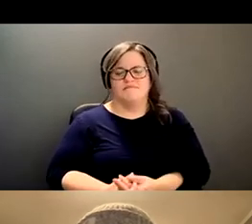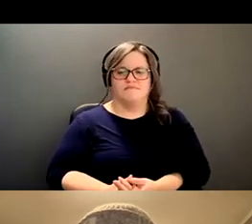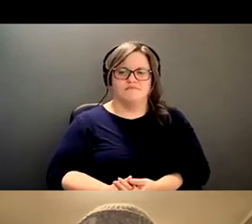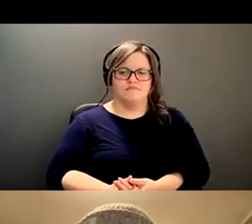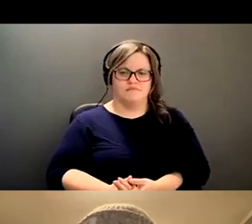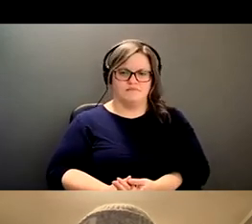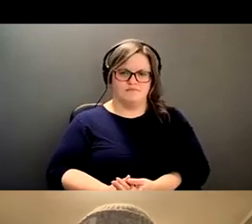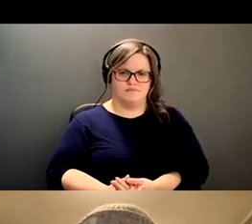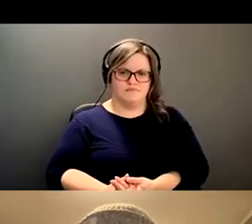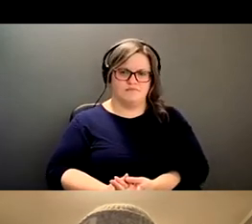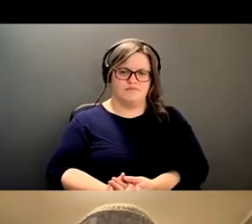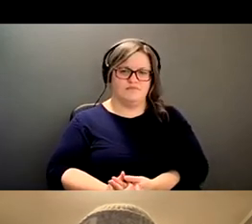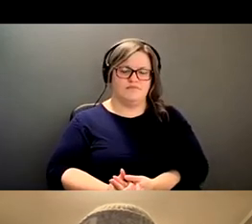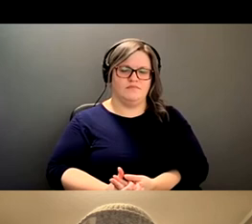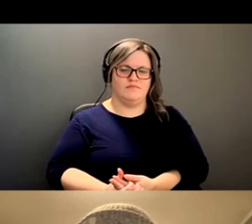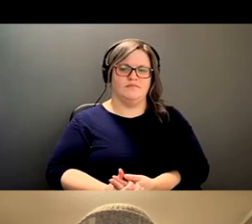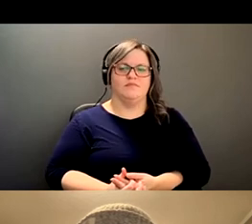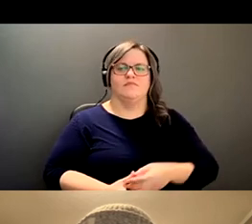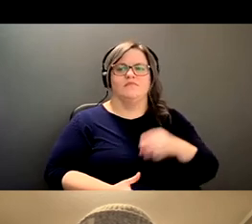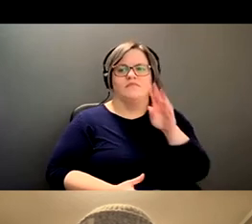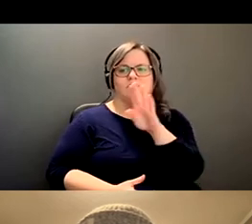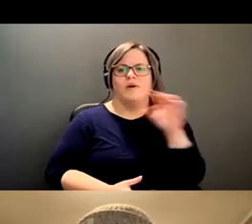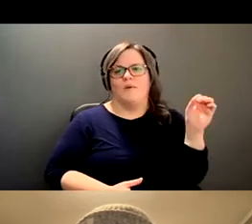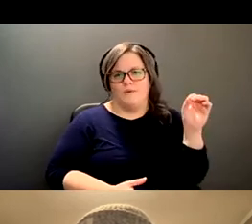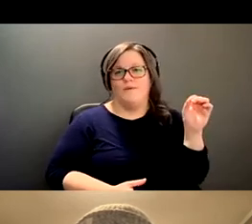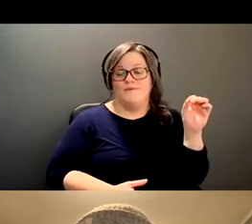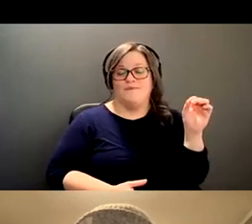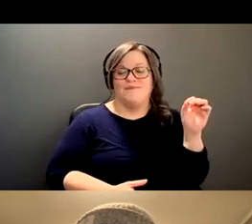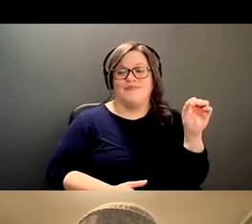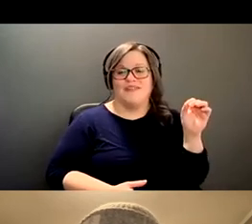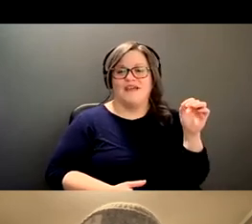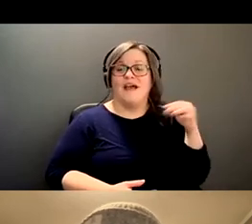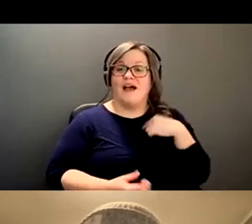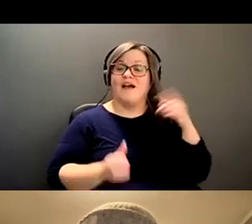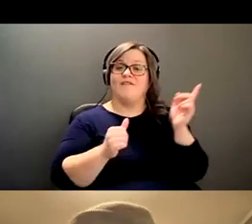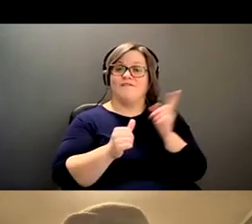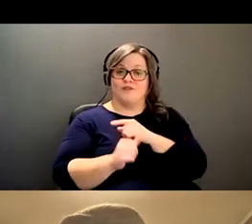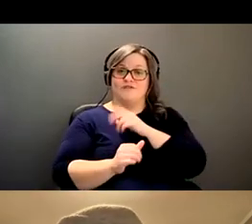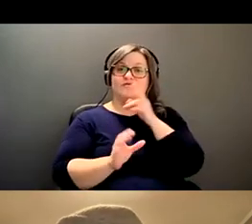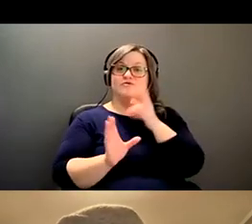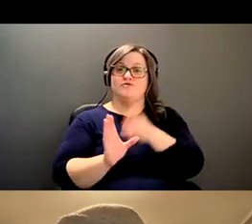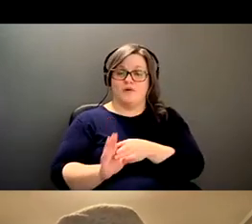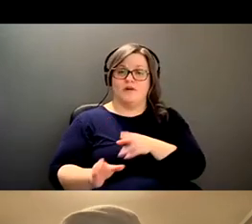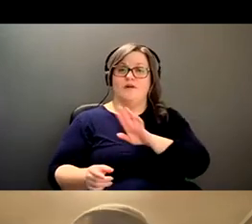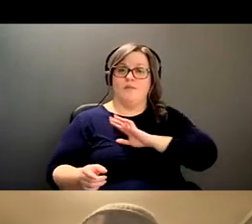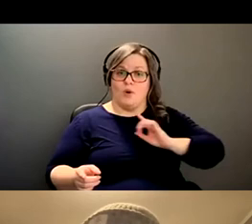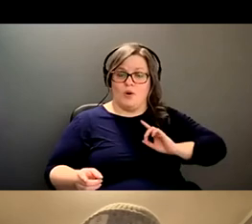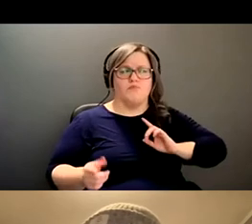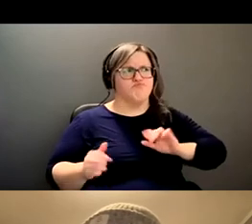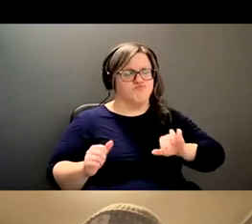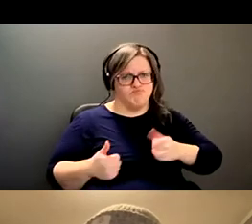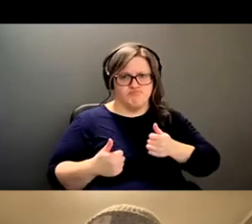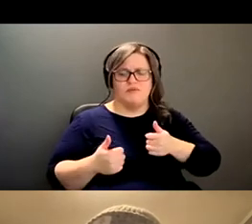When I first joined the board, it was challenging. The language, the